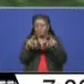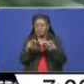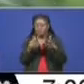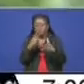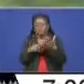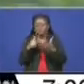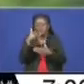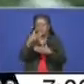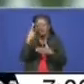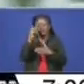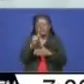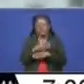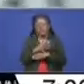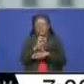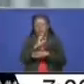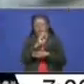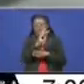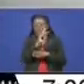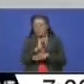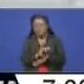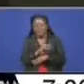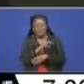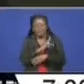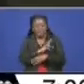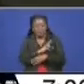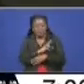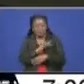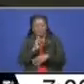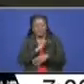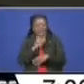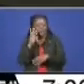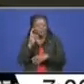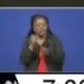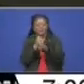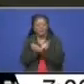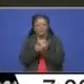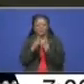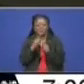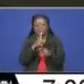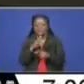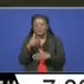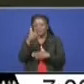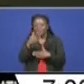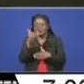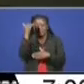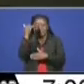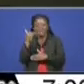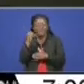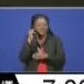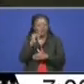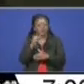next for Sky Knowles? I would love to be the next head girl of this school and